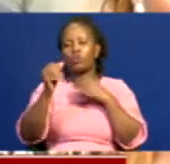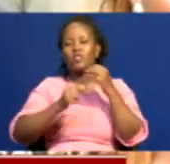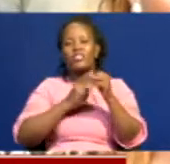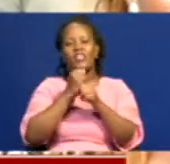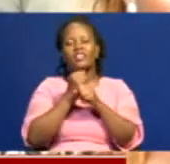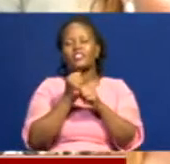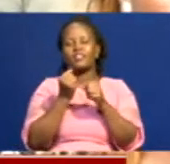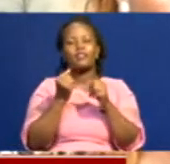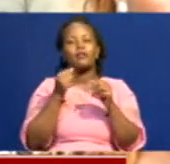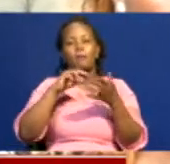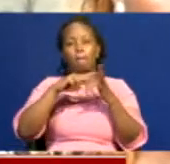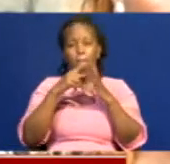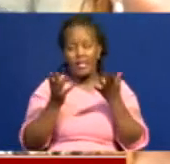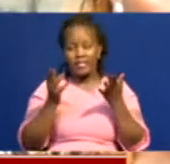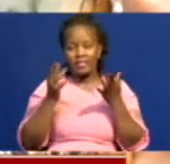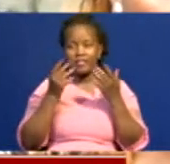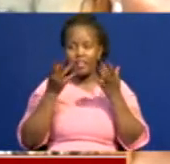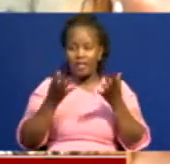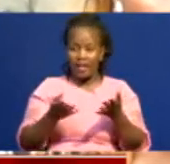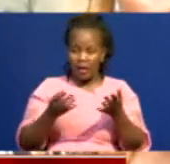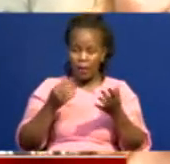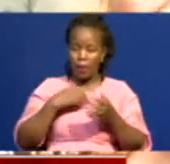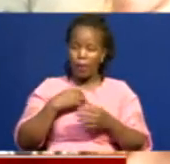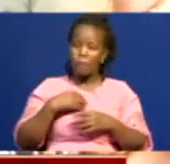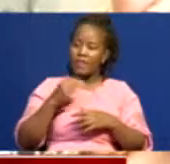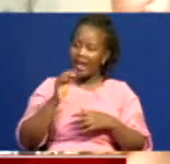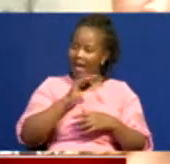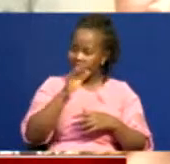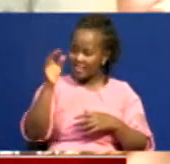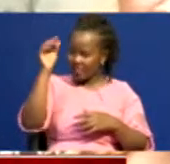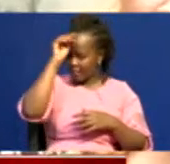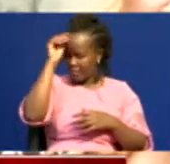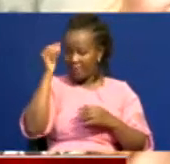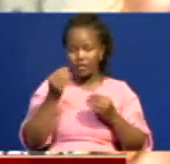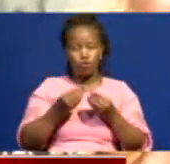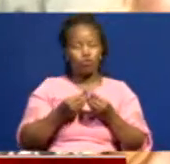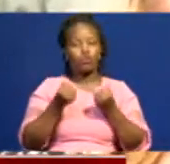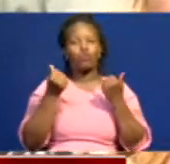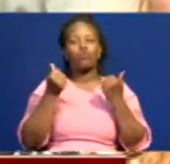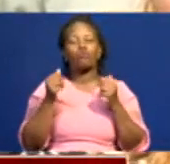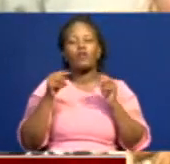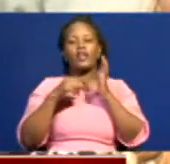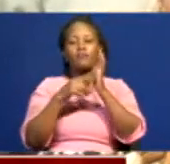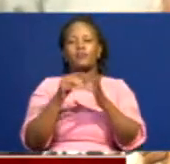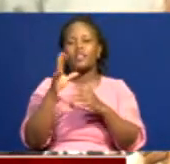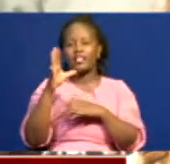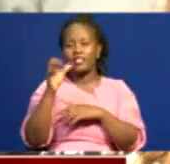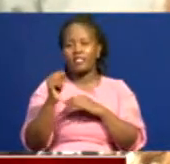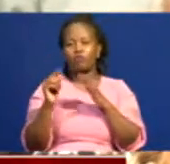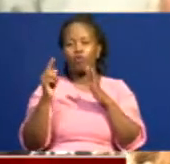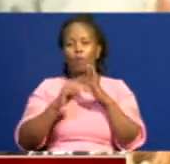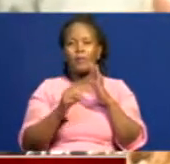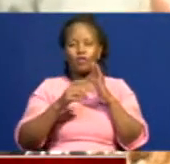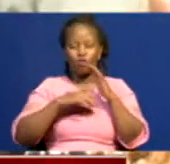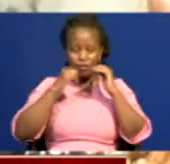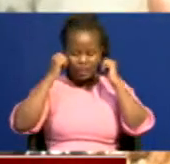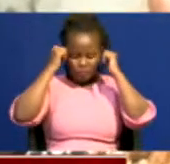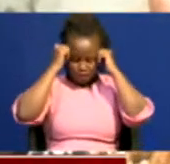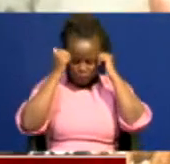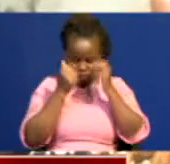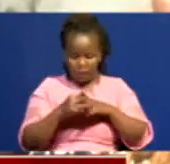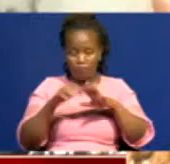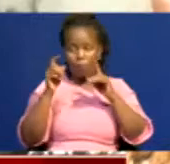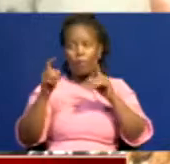as an intern. So kindly, I would like the government to look upon that issue, especially the CS for Education, Machogu, to